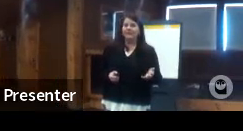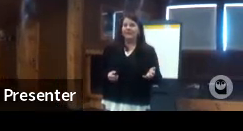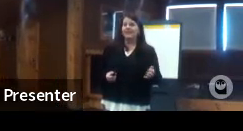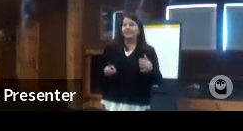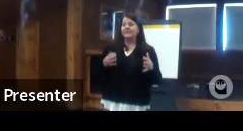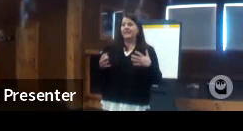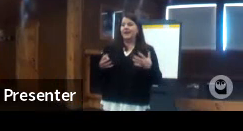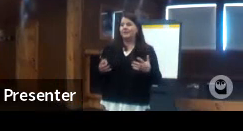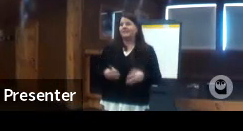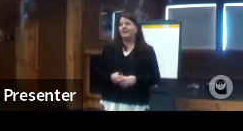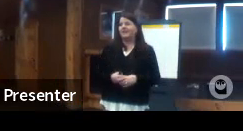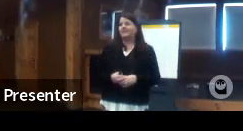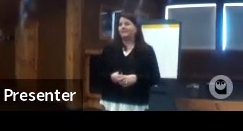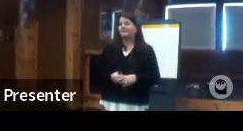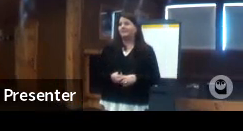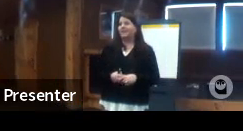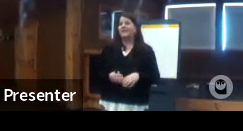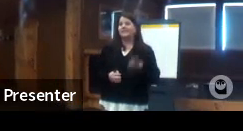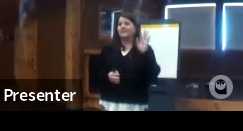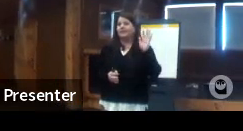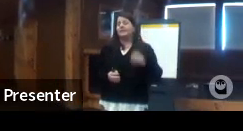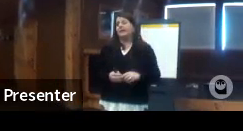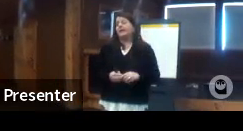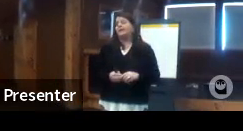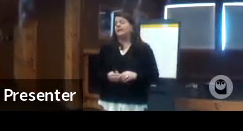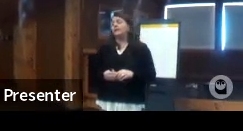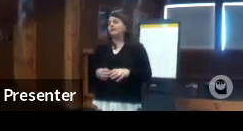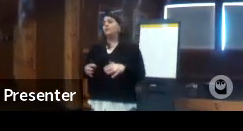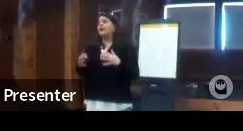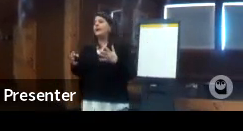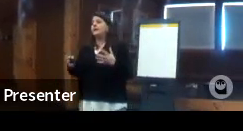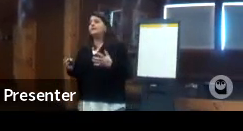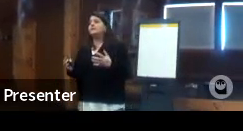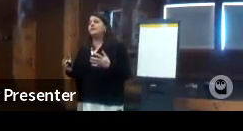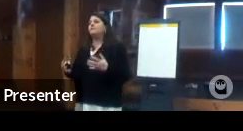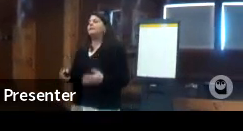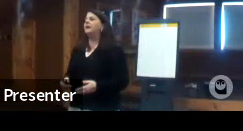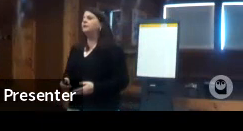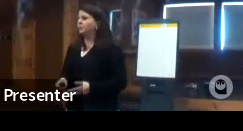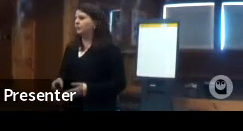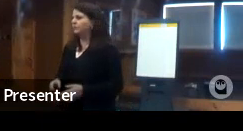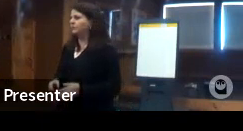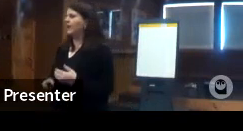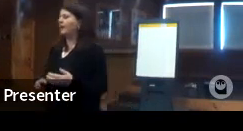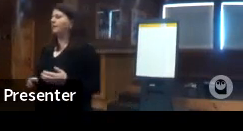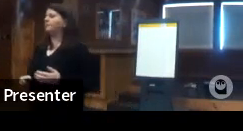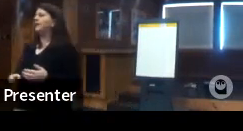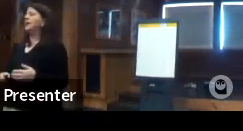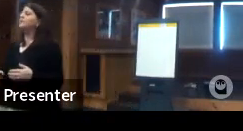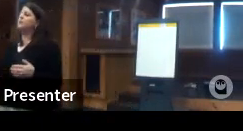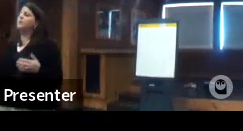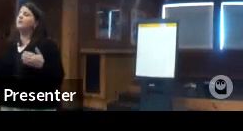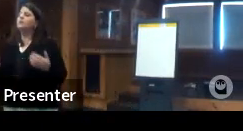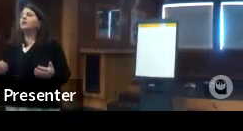the reality of the dynamics in a case, right? Yeah, and you know that is invaluable to